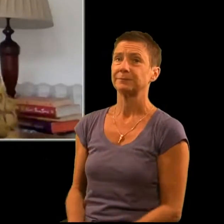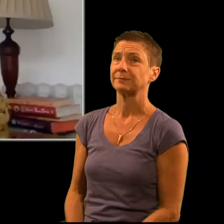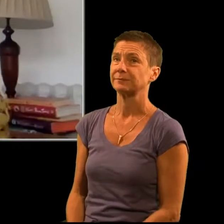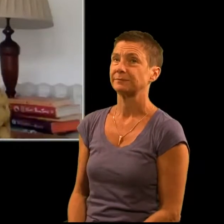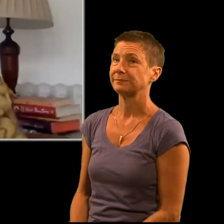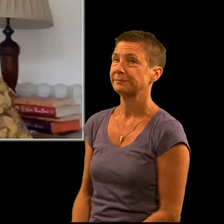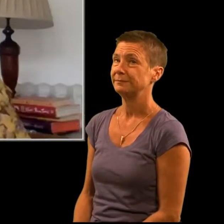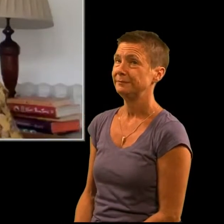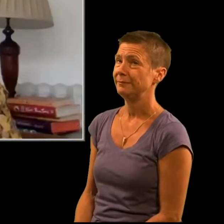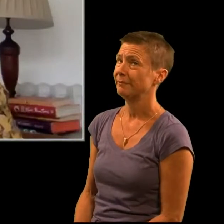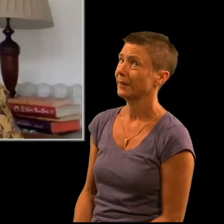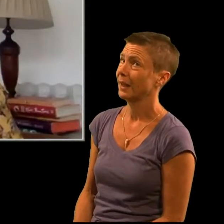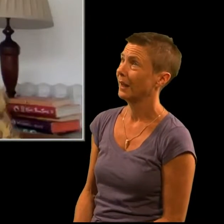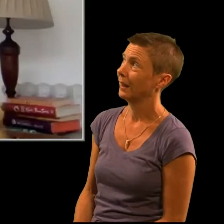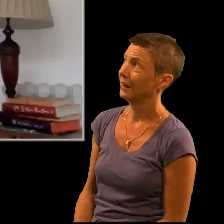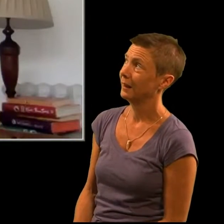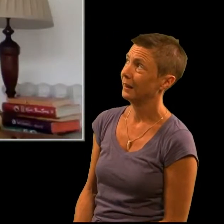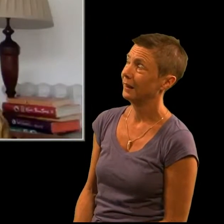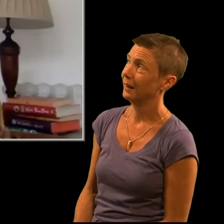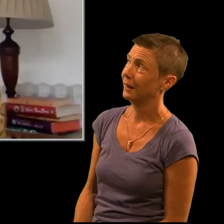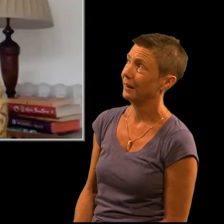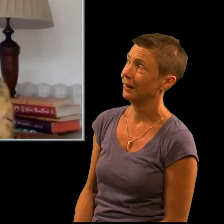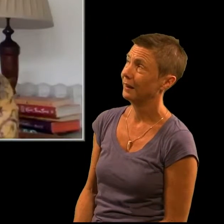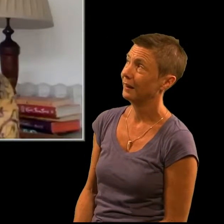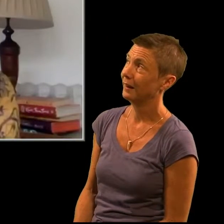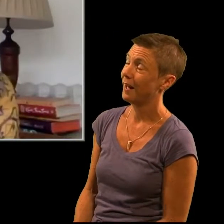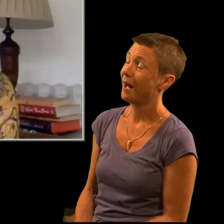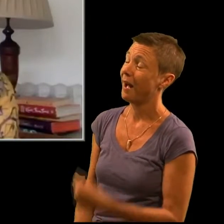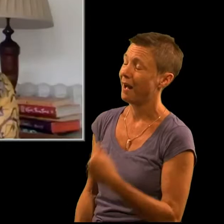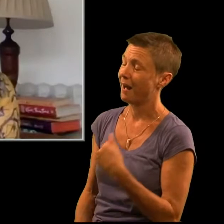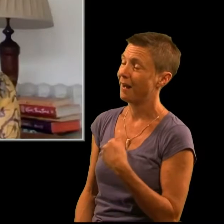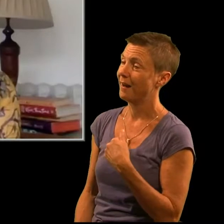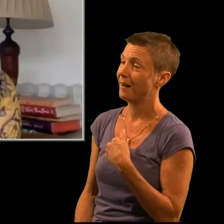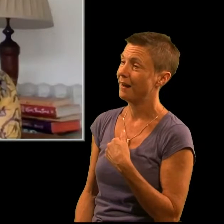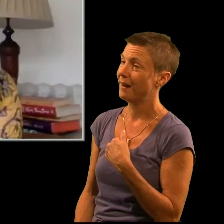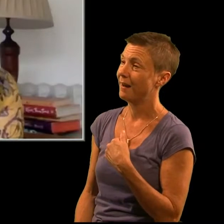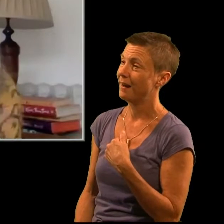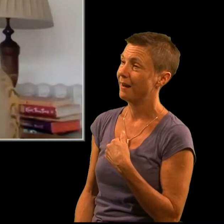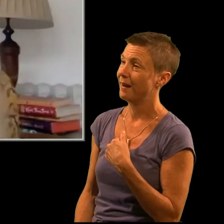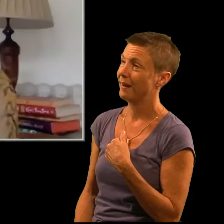I shouldn't say, but I do find myself, I